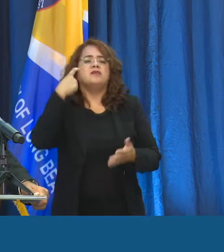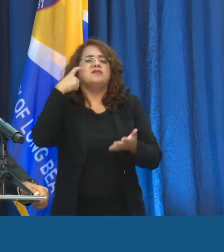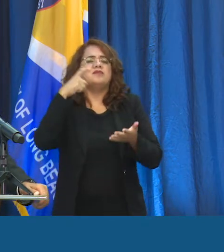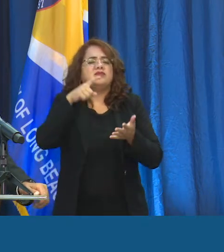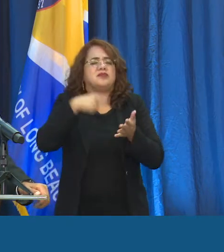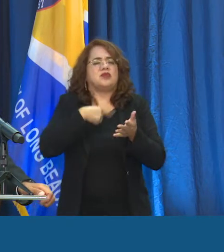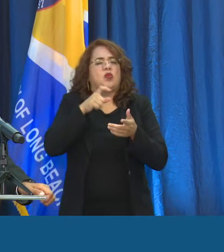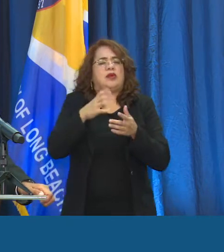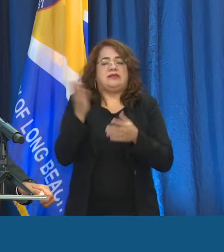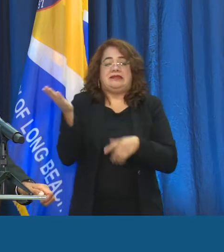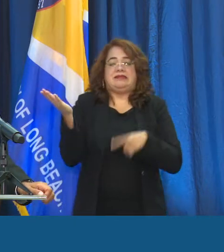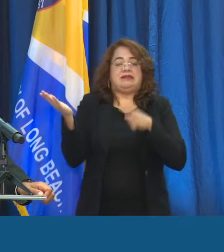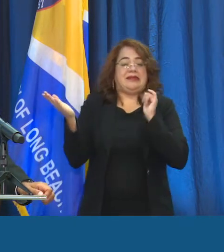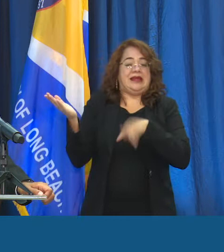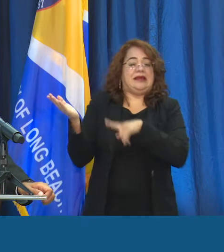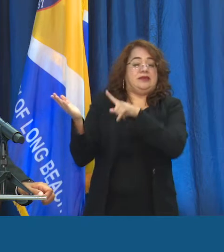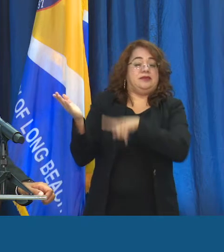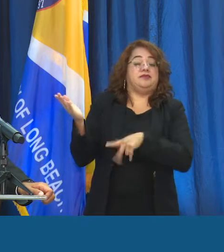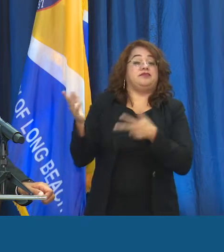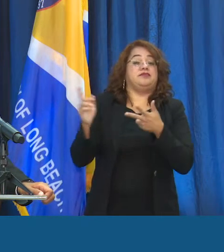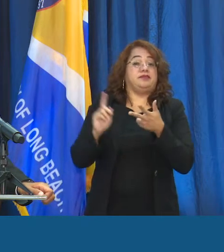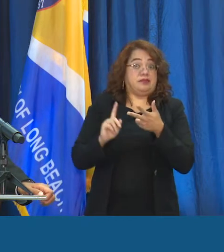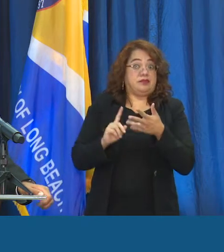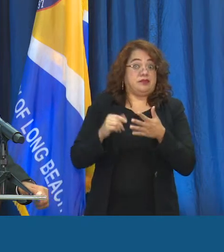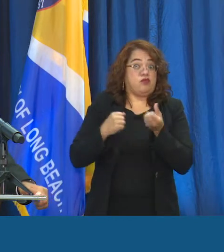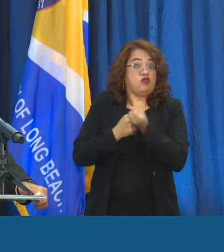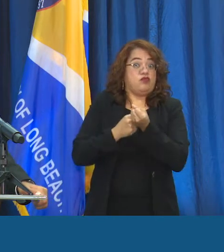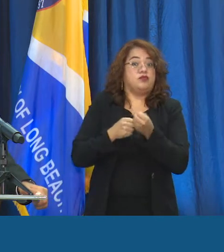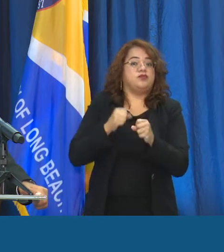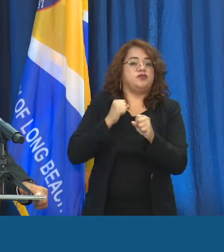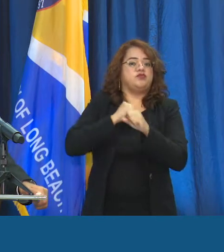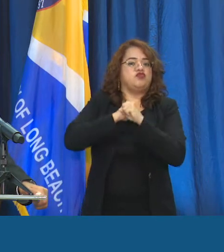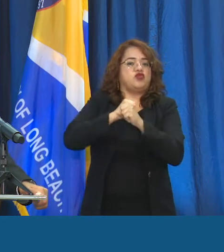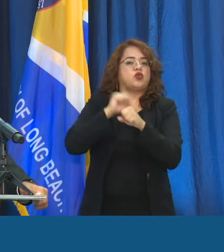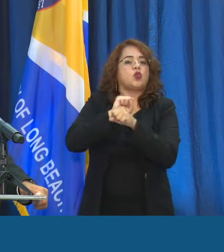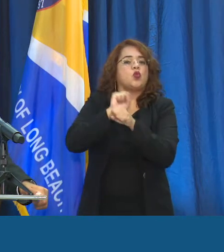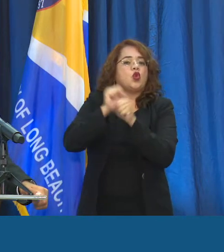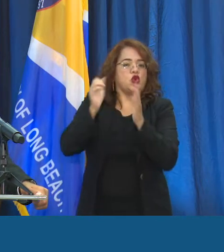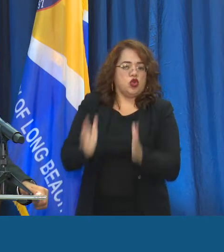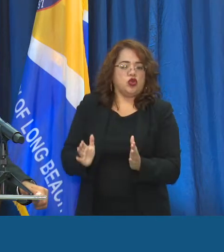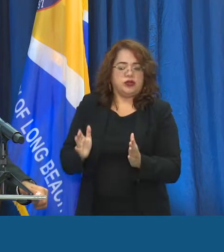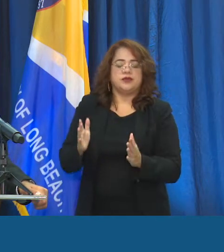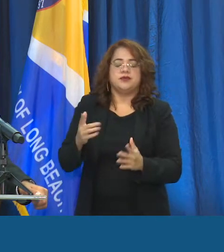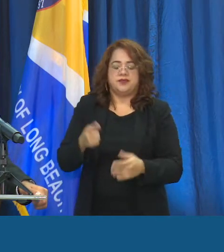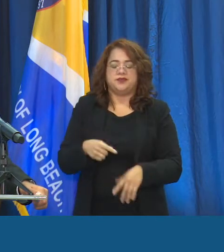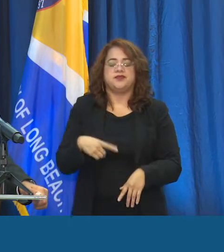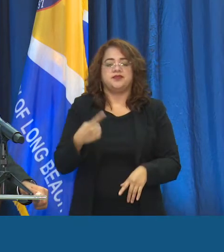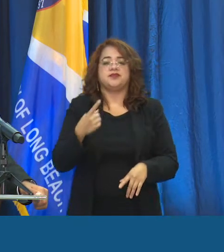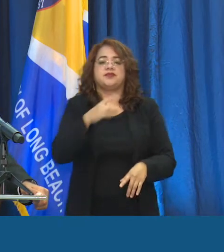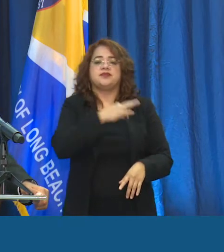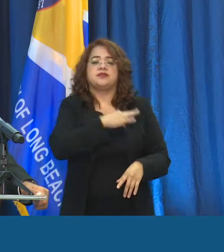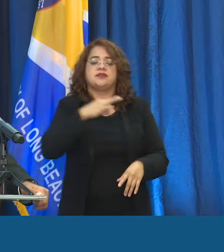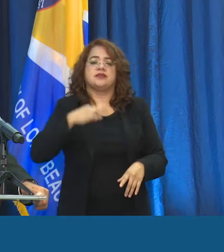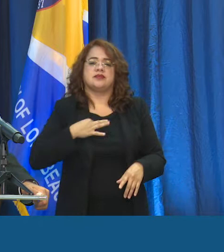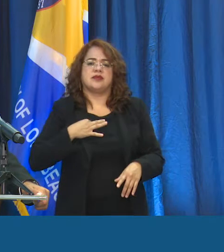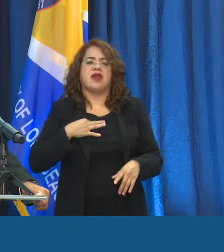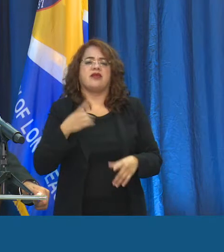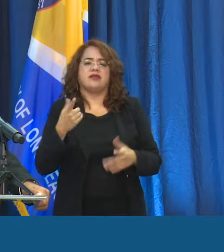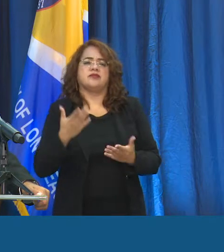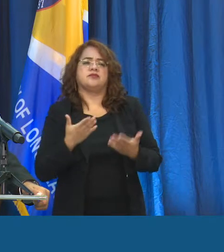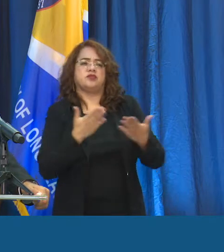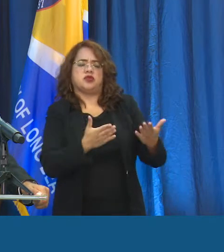important things that we must do in this economy is also protect workers. One of the proposals that came from staff in the budget